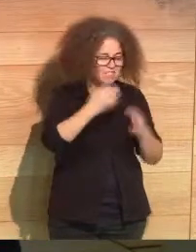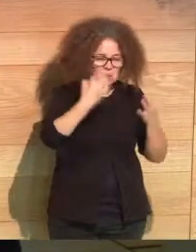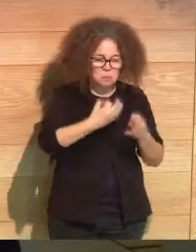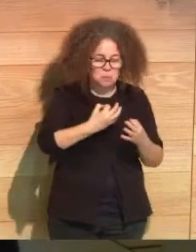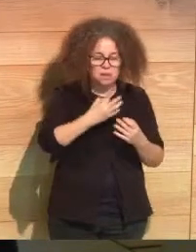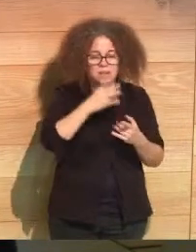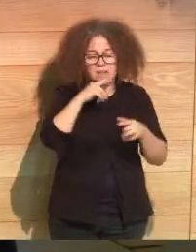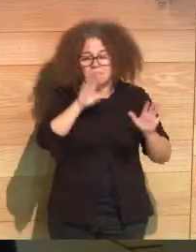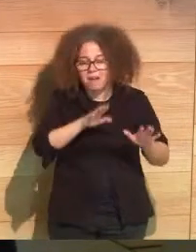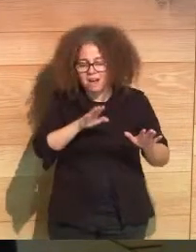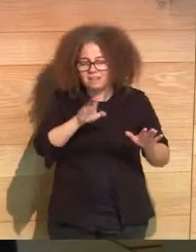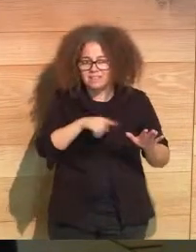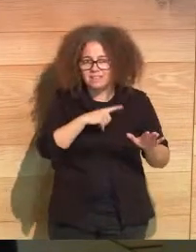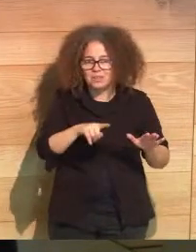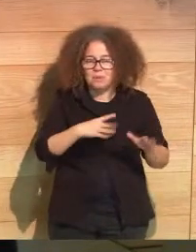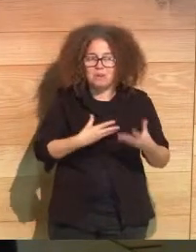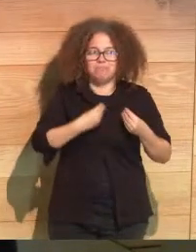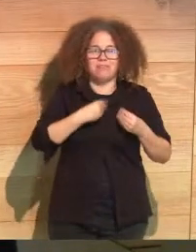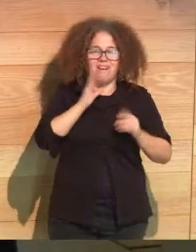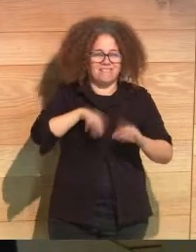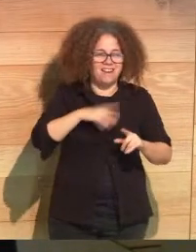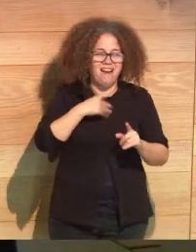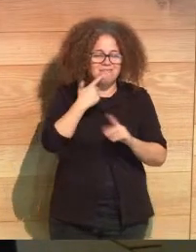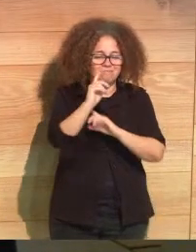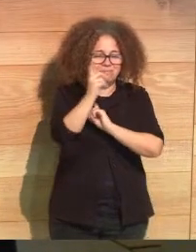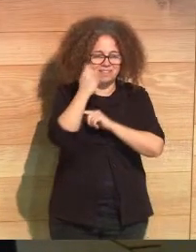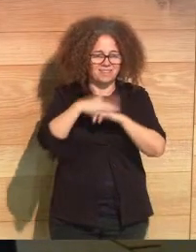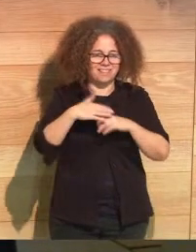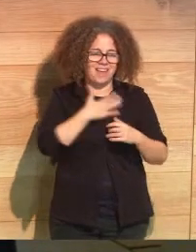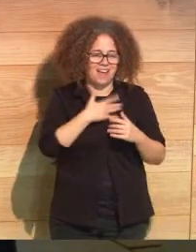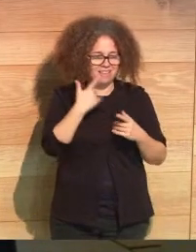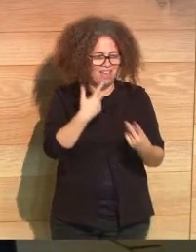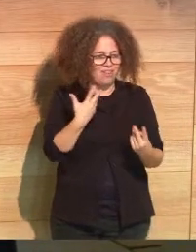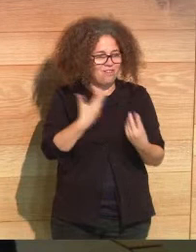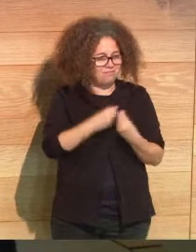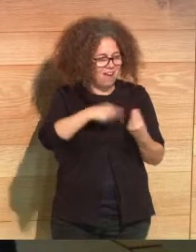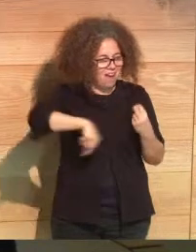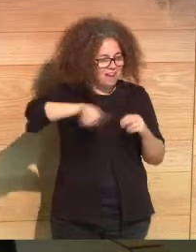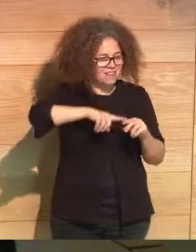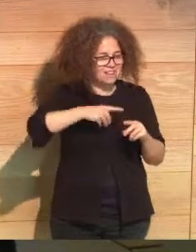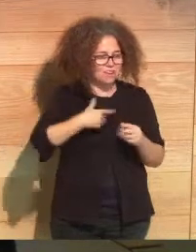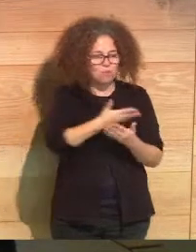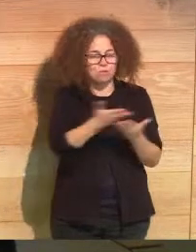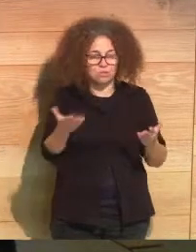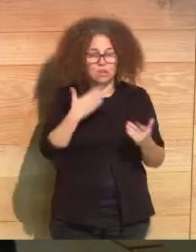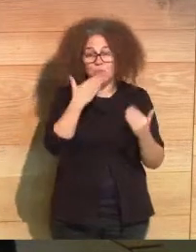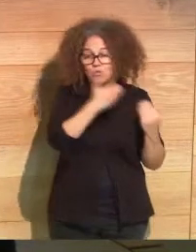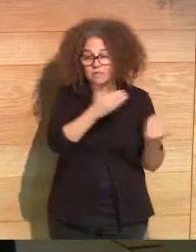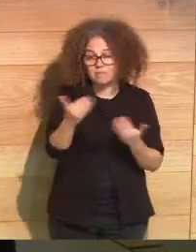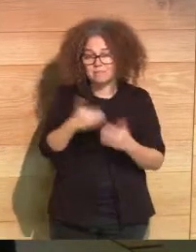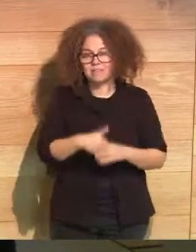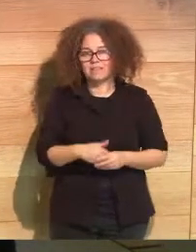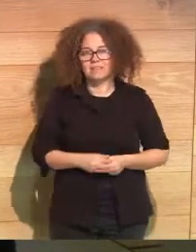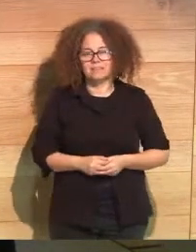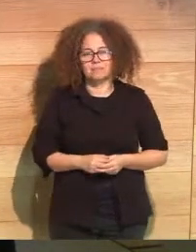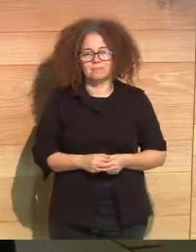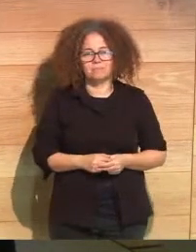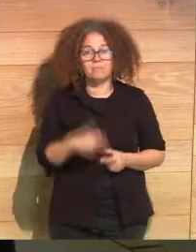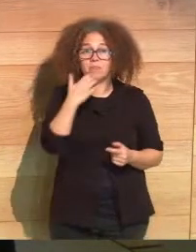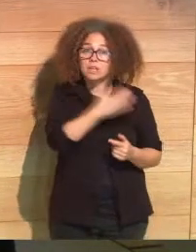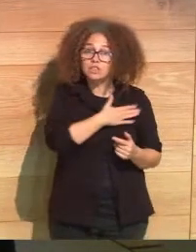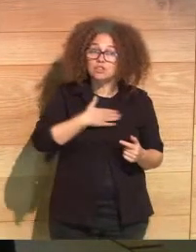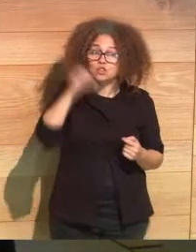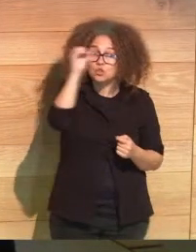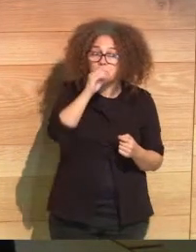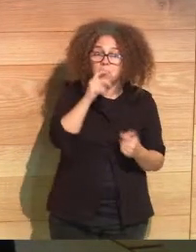It has been a great feat. Sometimes we really didn't know if this could happen, so it's great to be here today, and thank you very much for